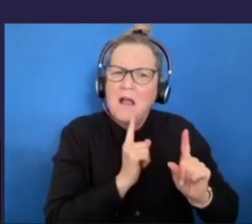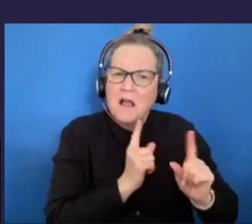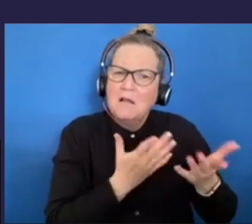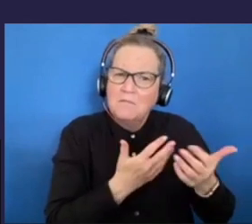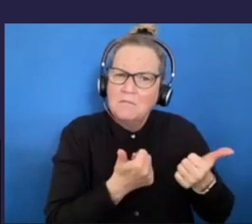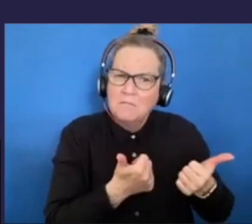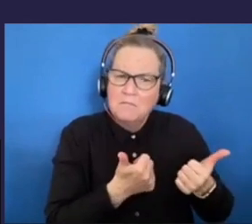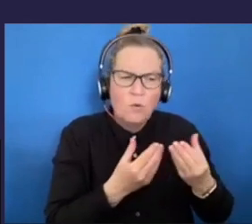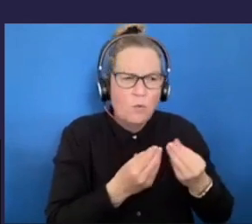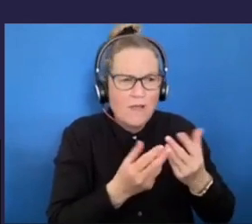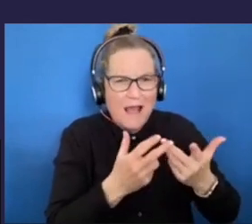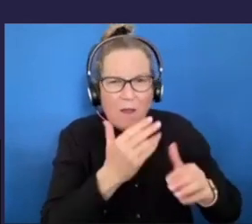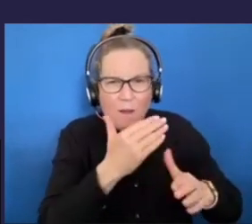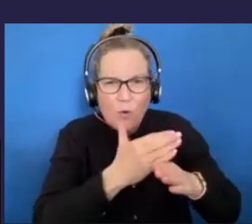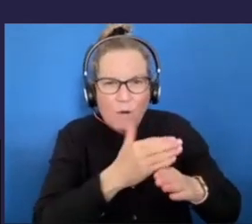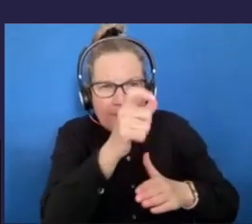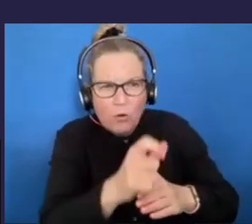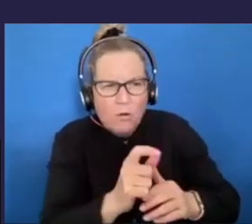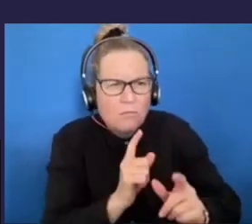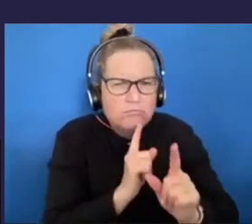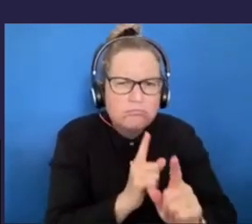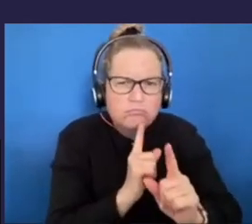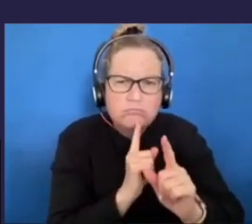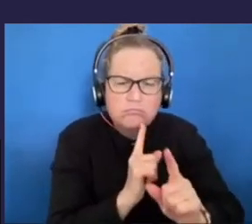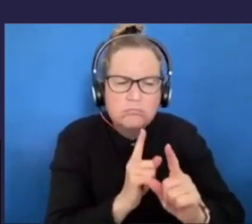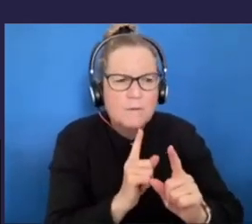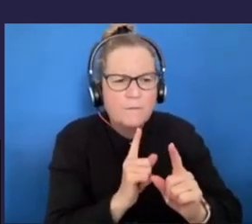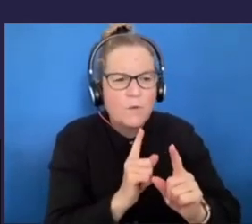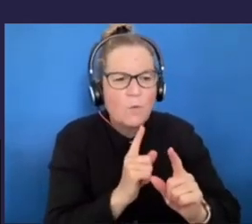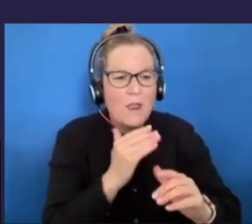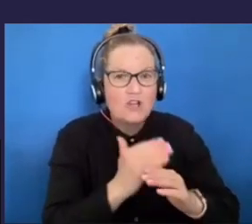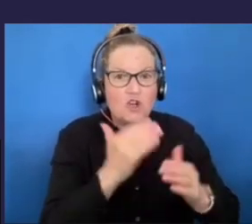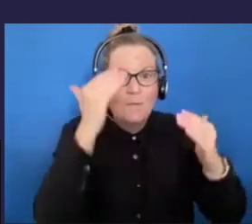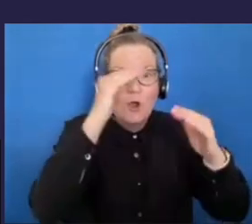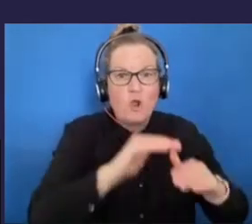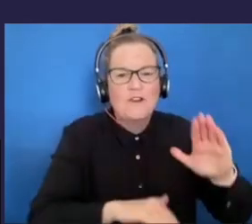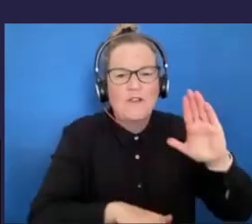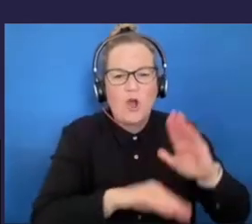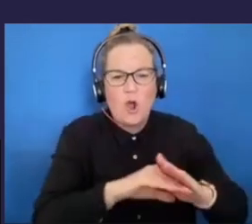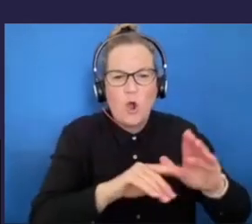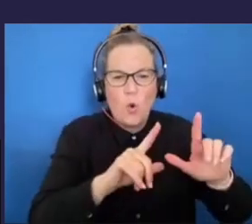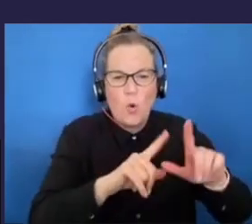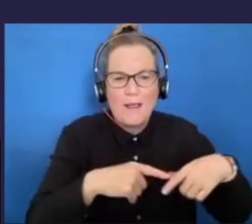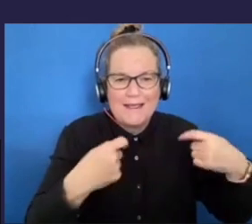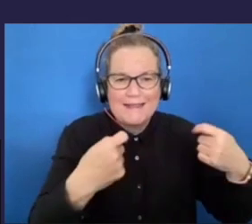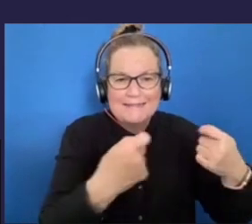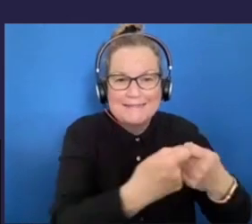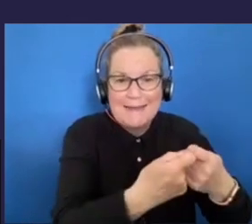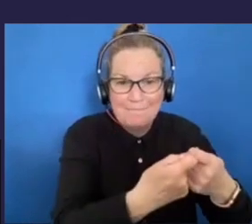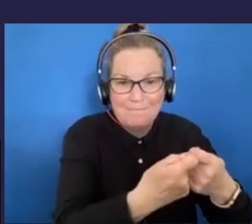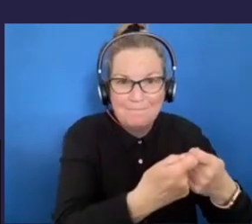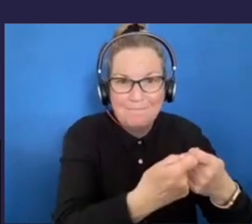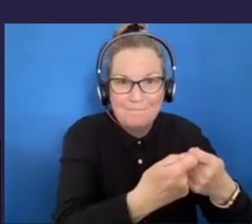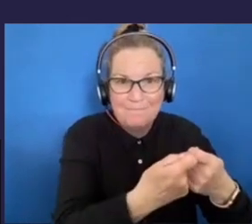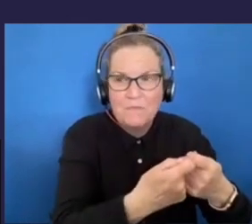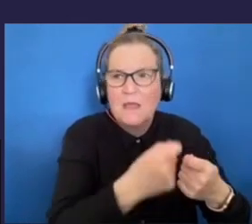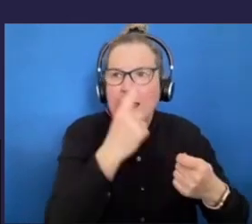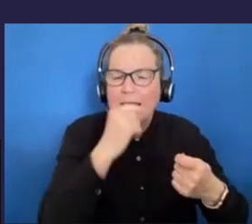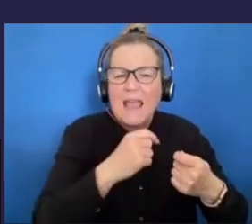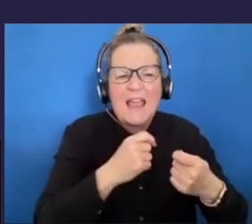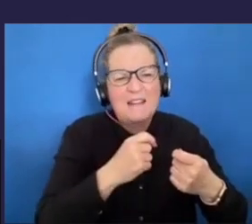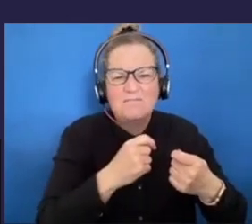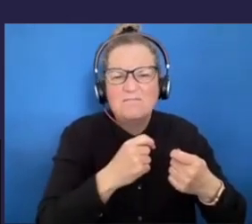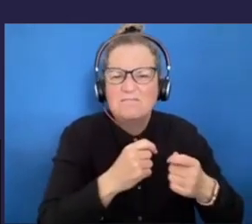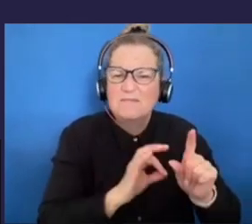coworker. Ultimately, we are job coaching a whole team so that the team is able to expand its diversity, while at the